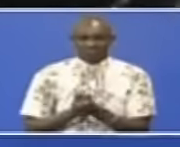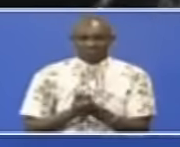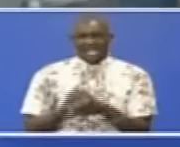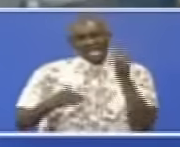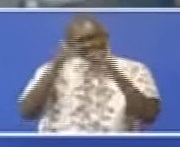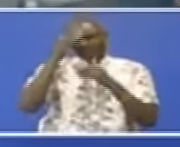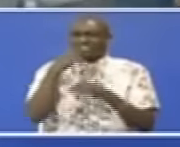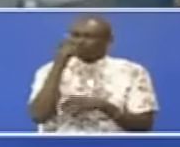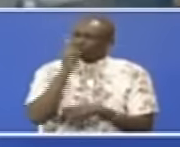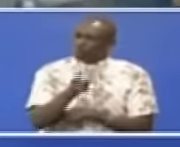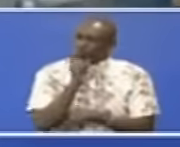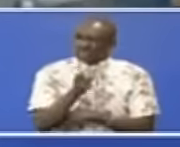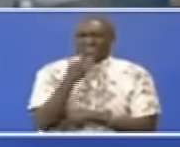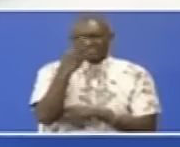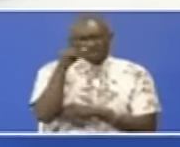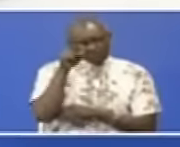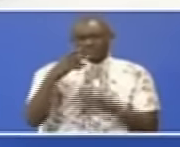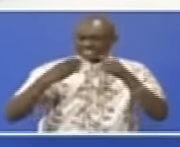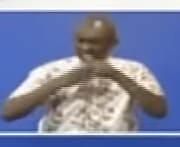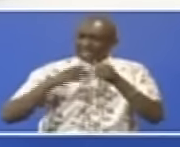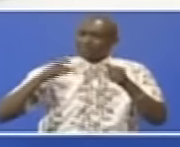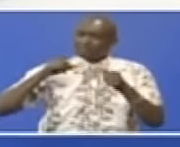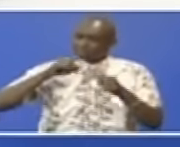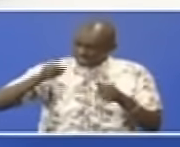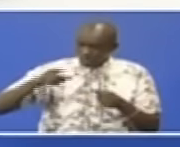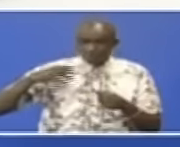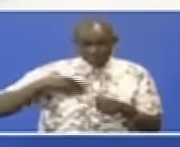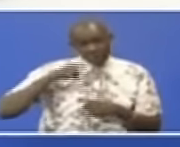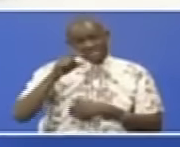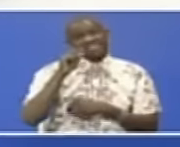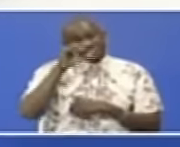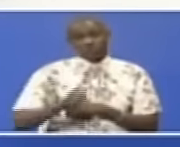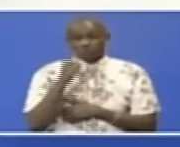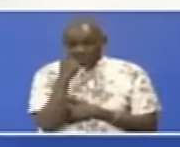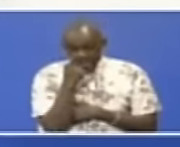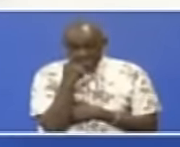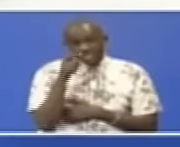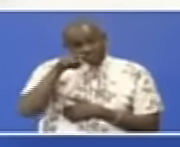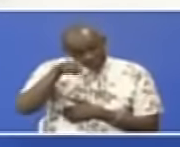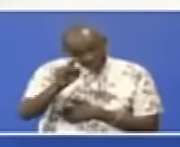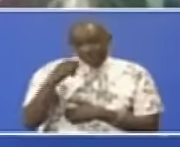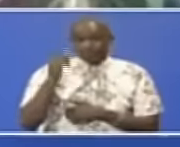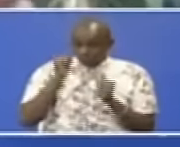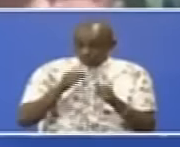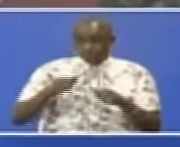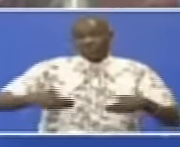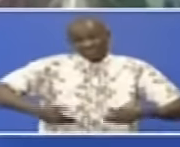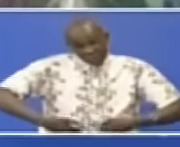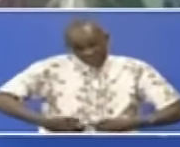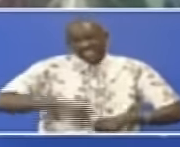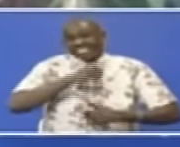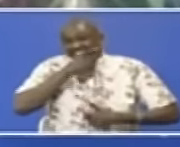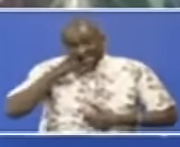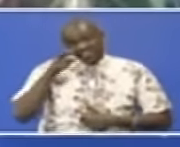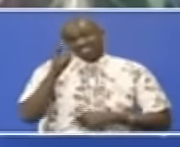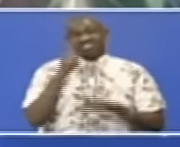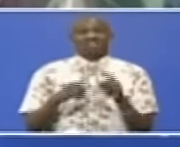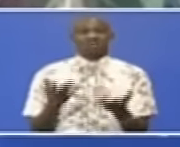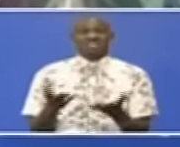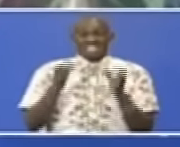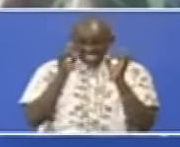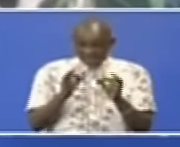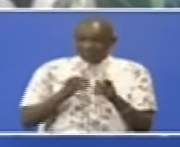Experts have warned that 3.9 million people in the country are staring at an imminent famine before the end of the year